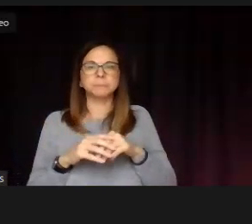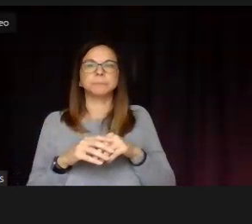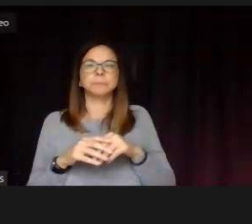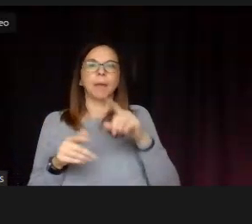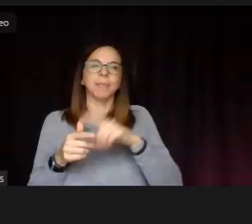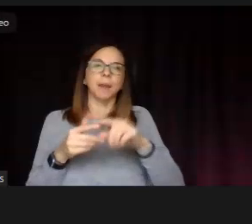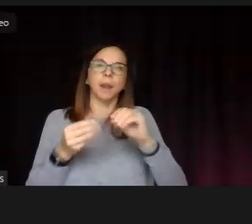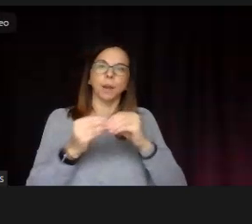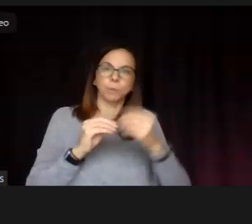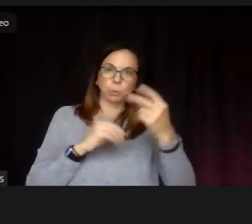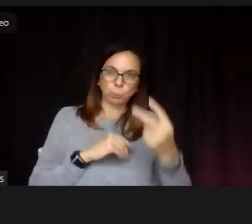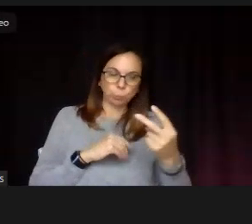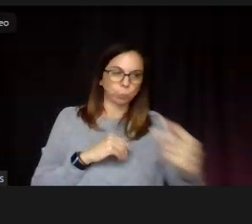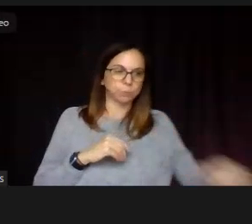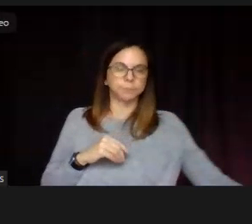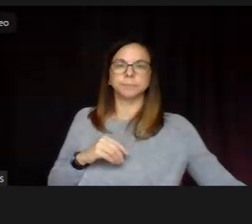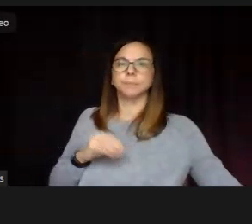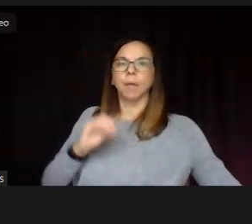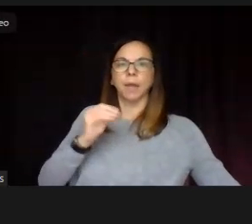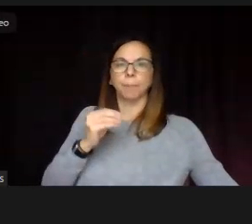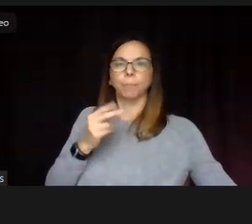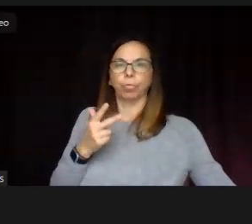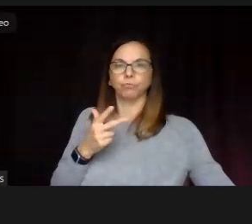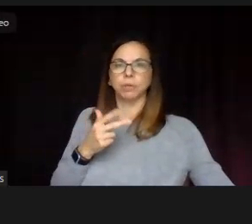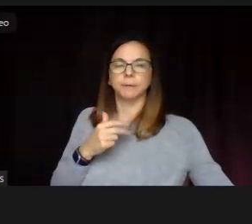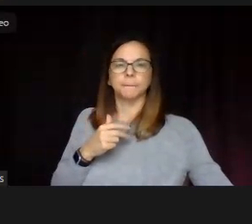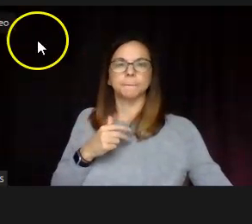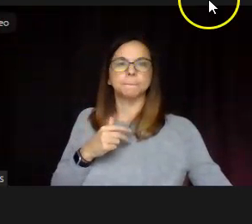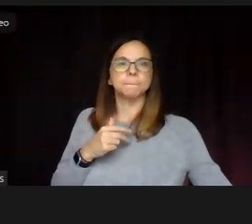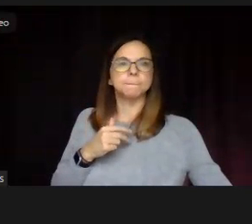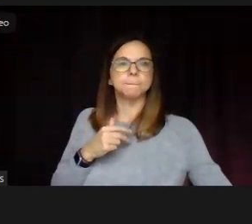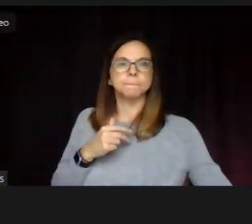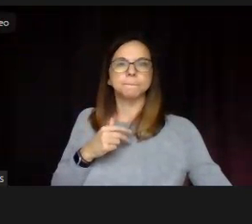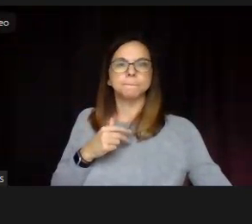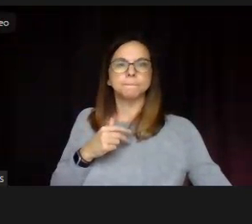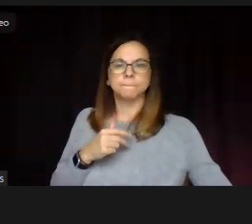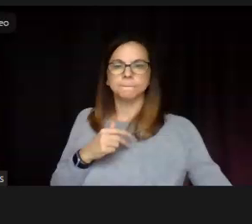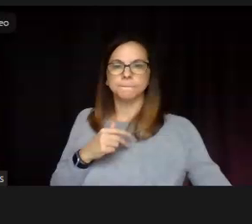and a number 2, and a number 3.